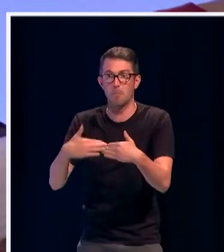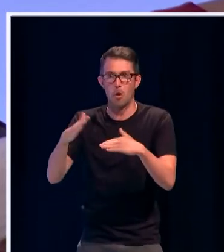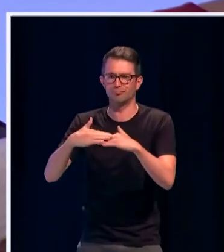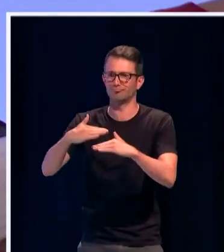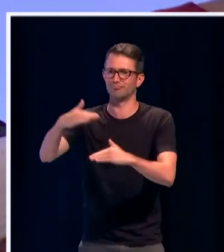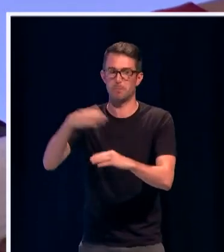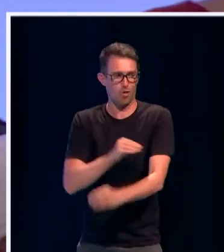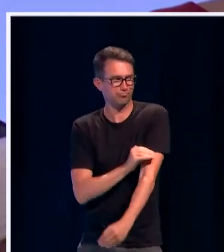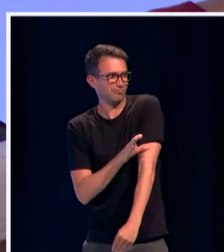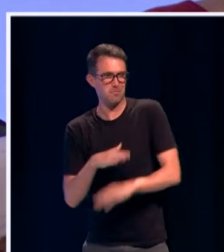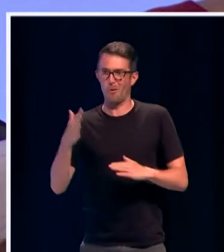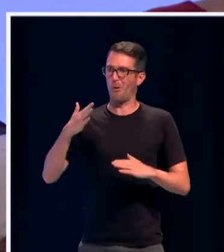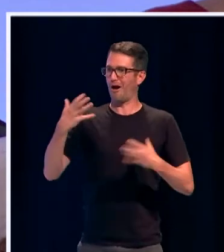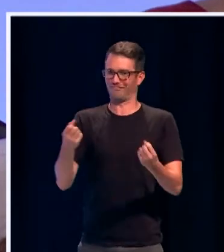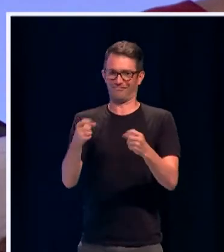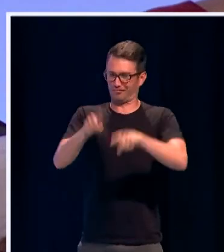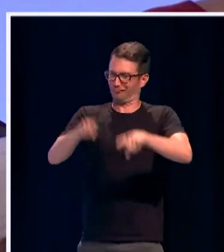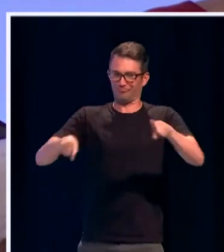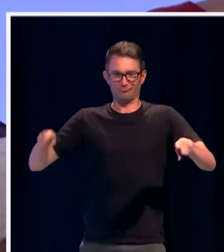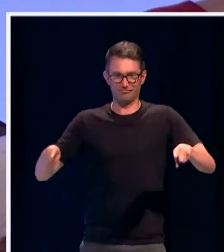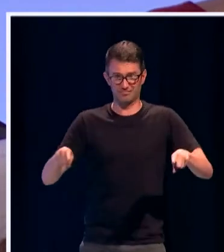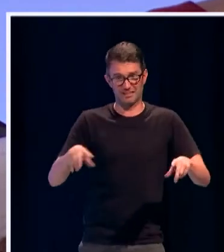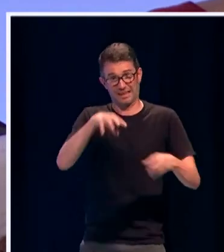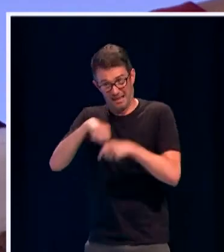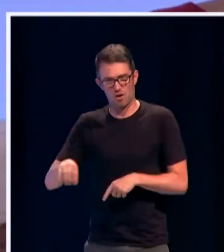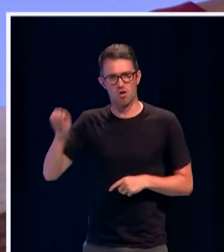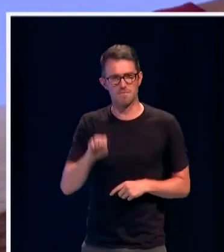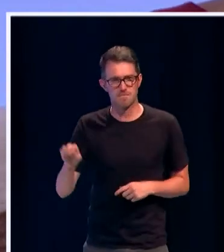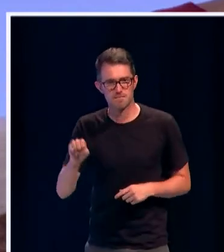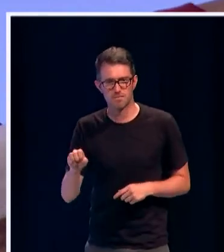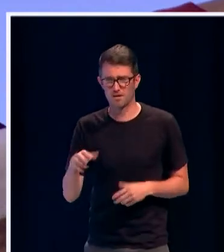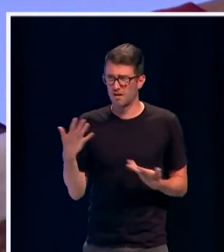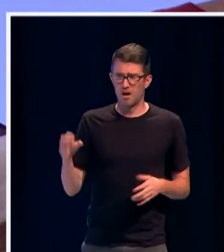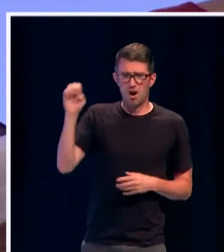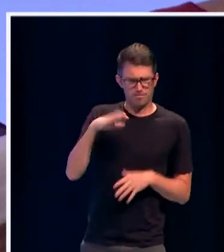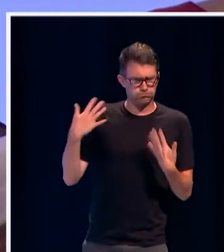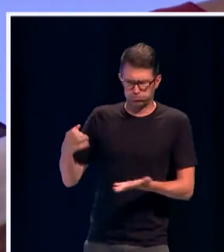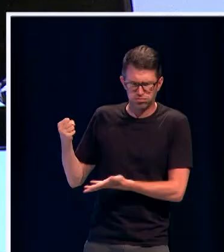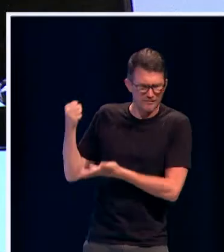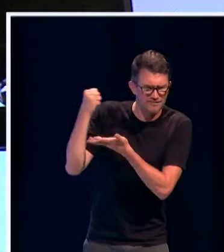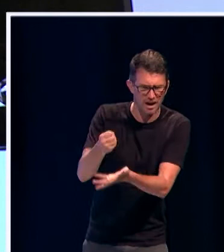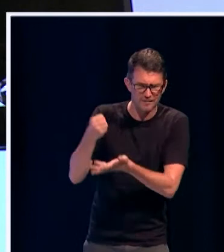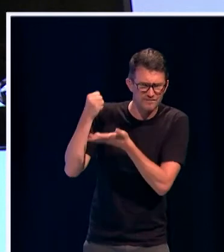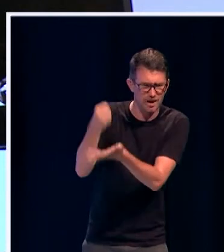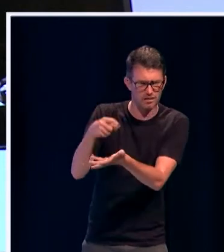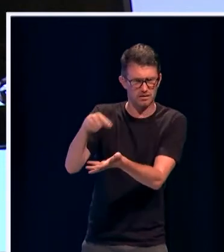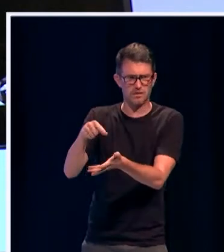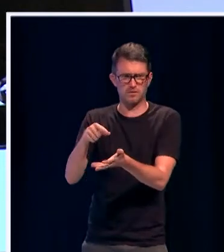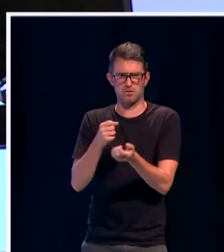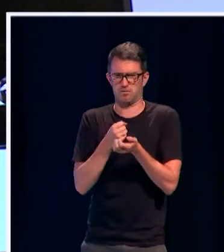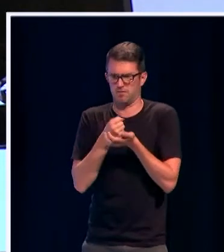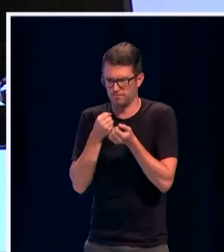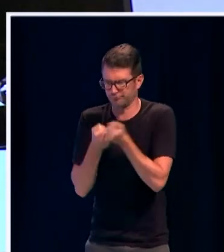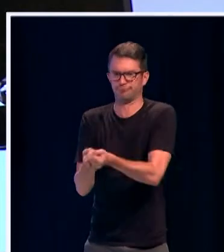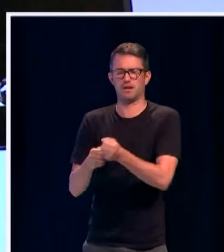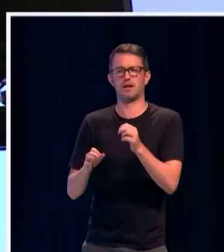Union is the biggest donor in developing countries. So given the Sudan case,